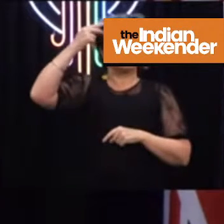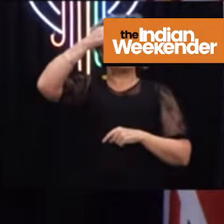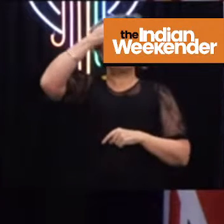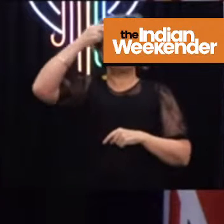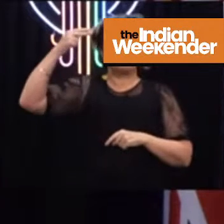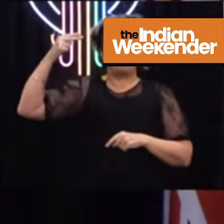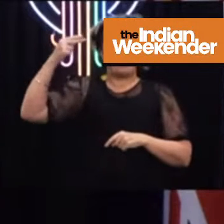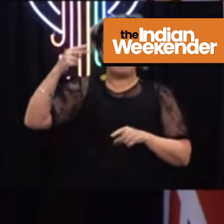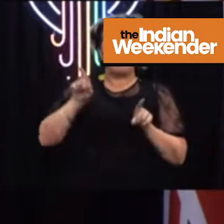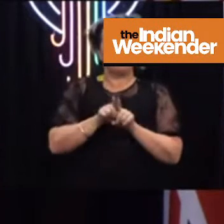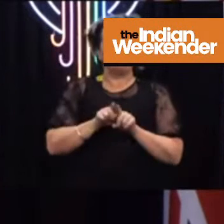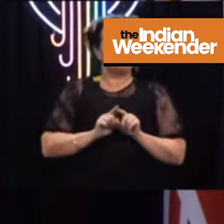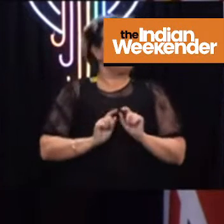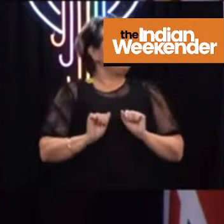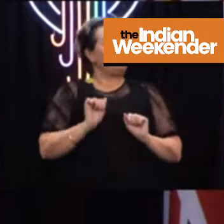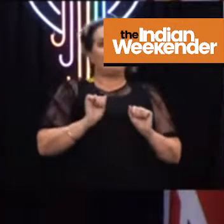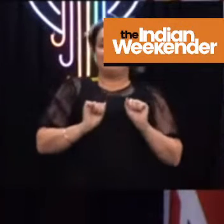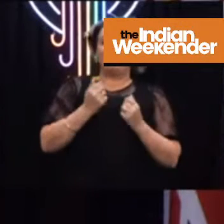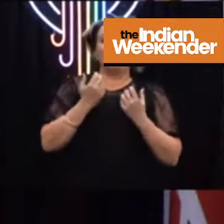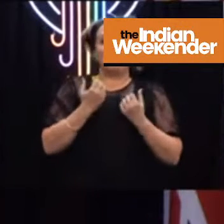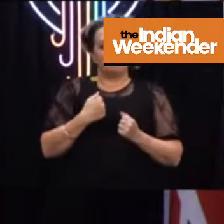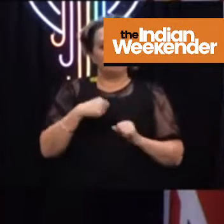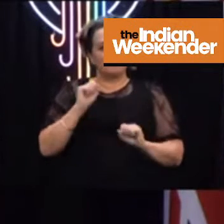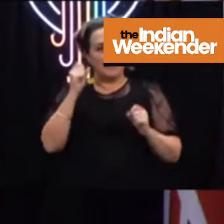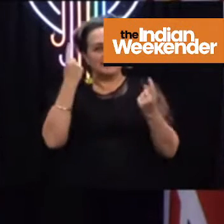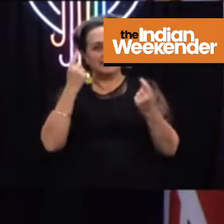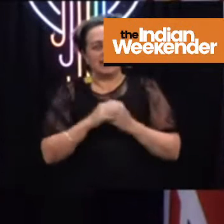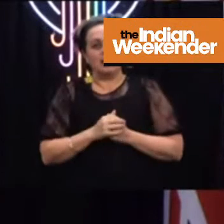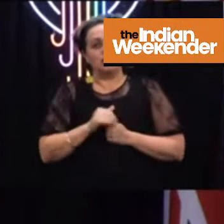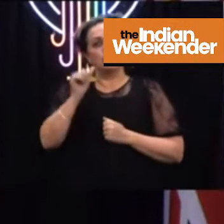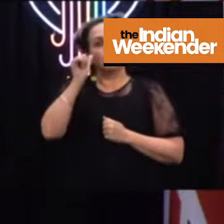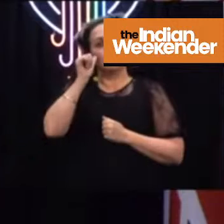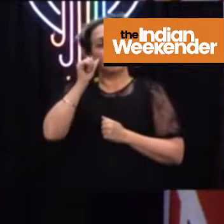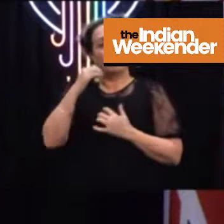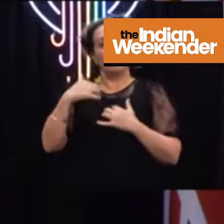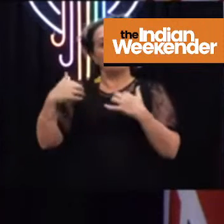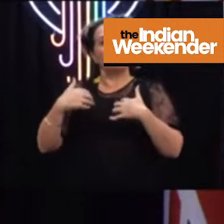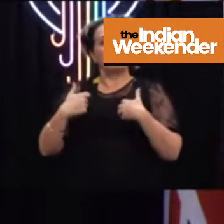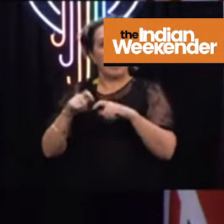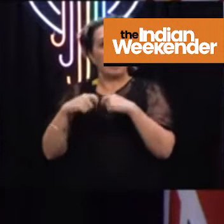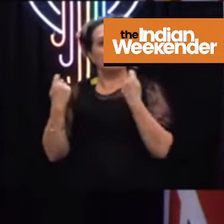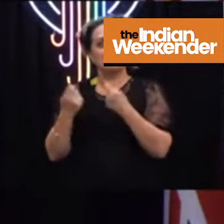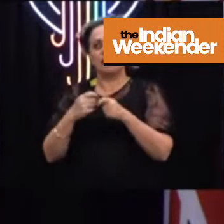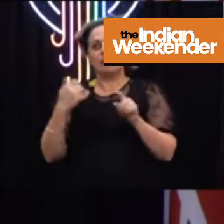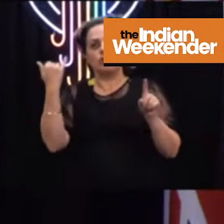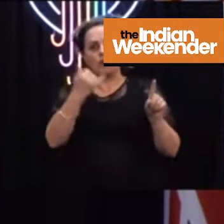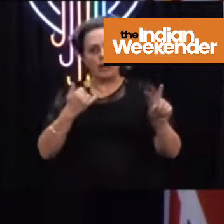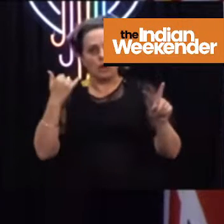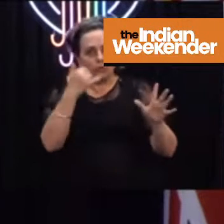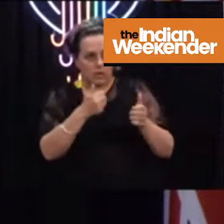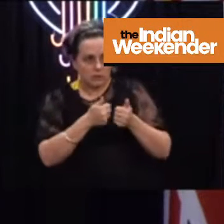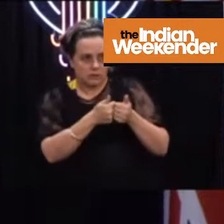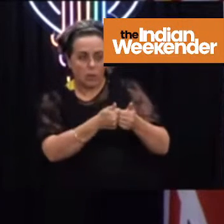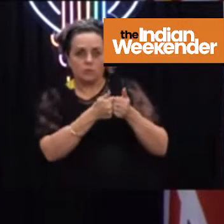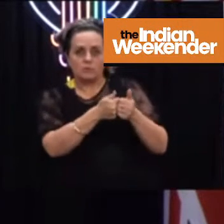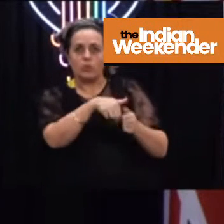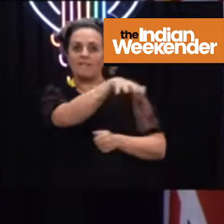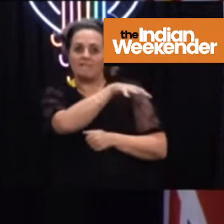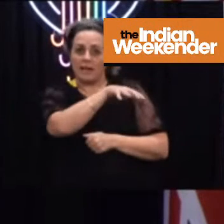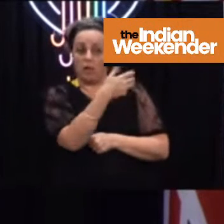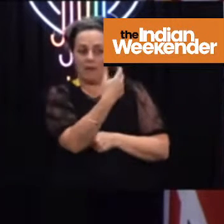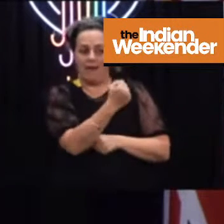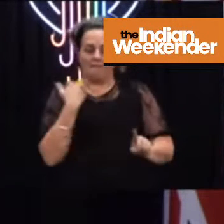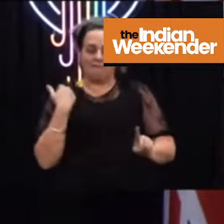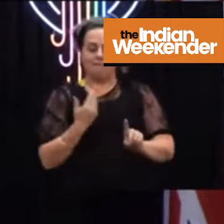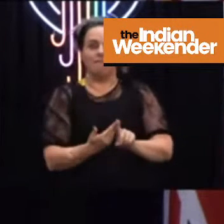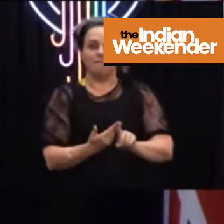that can go around it. I know that our public health teams do keep in contact with and provide support to whānau and to individuals who